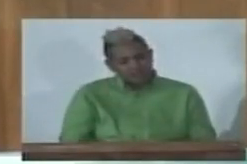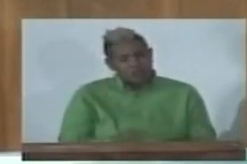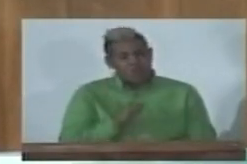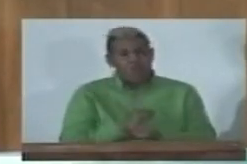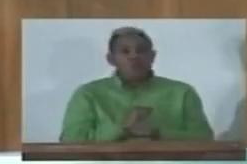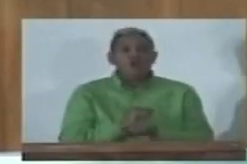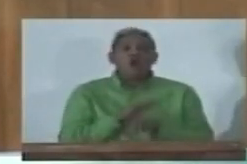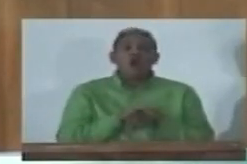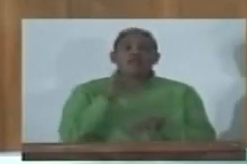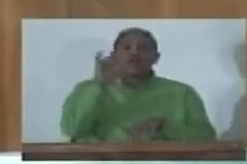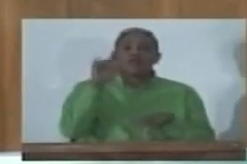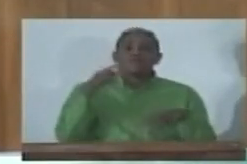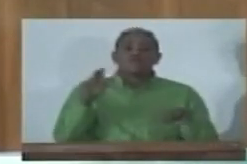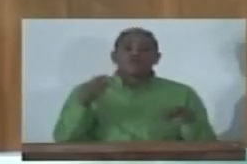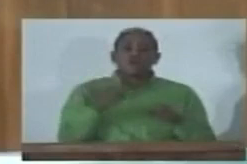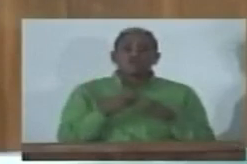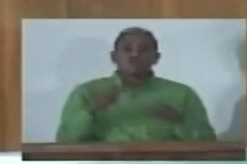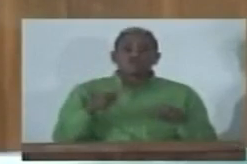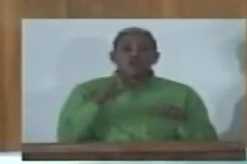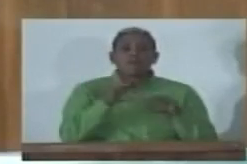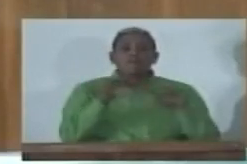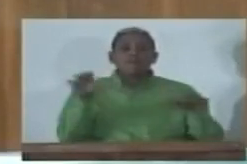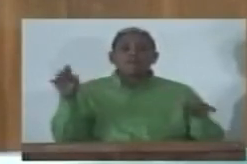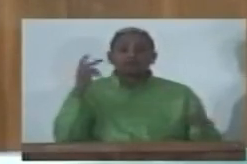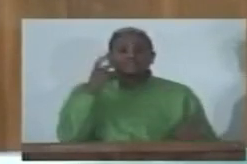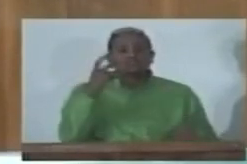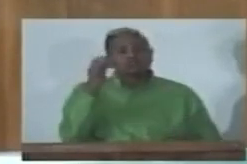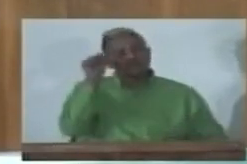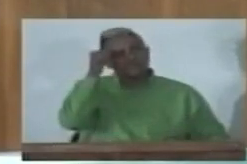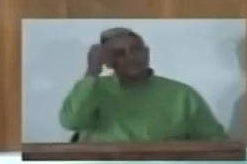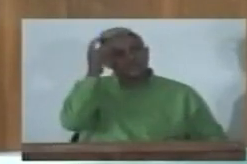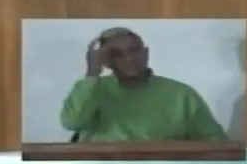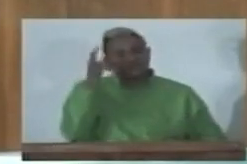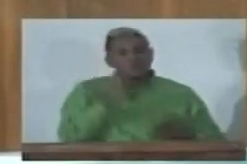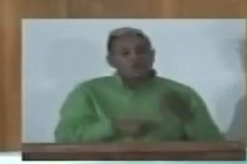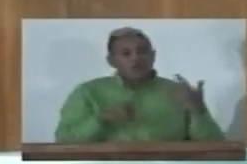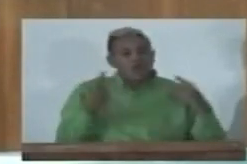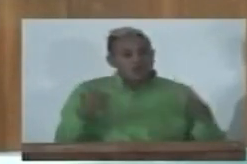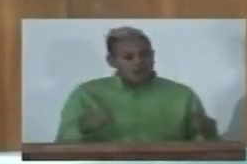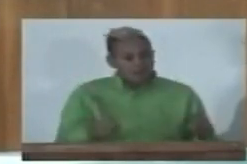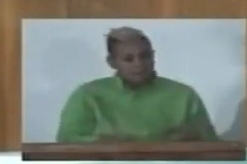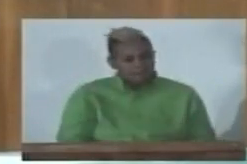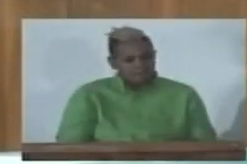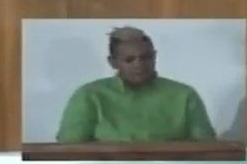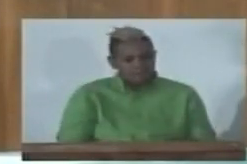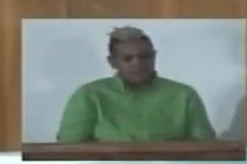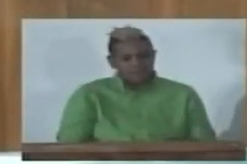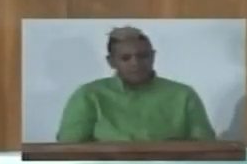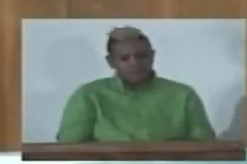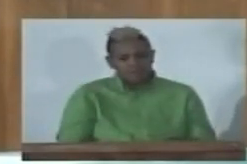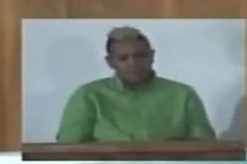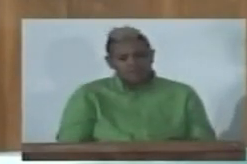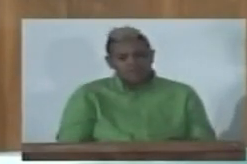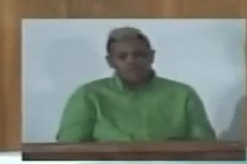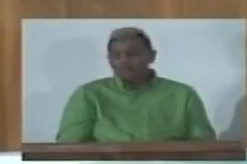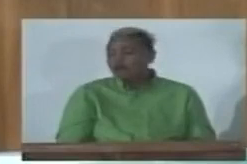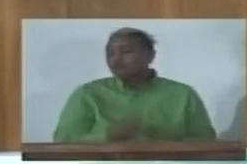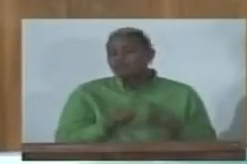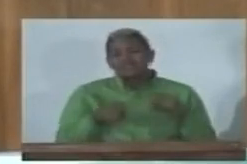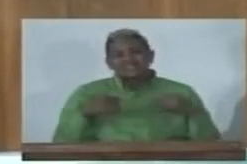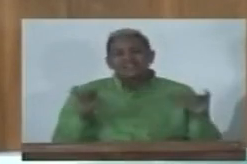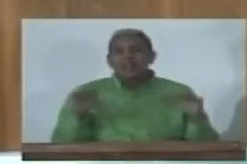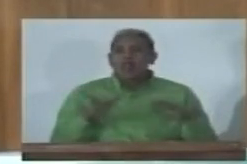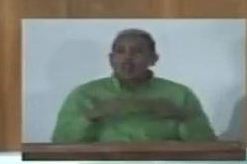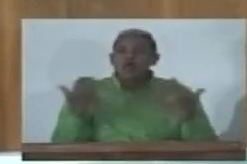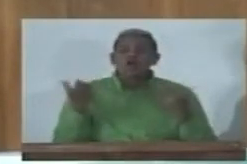and we see the big rocks there ever so often, which reminds us of what happened. But outside of that, there still remains a lot of